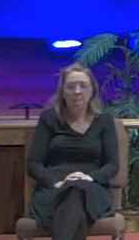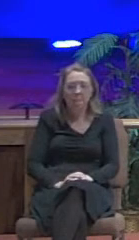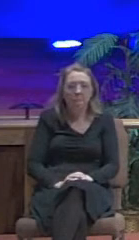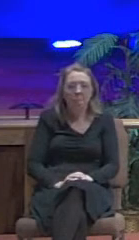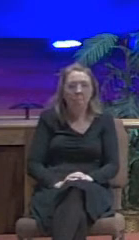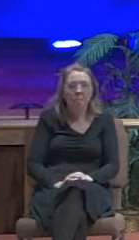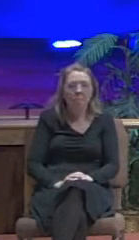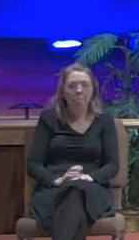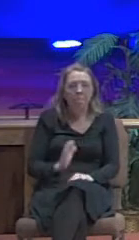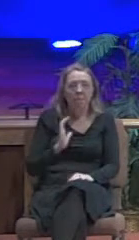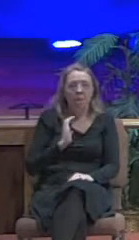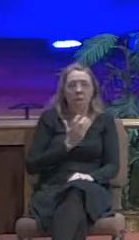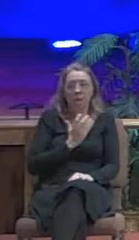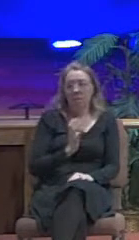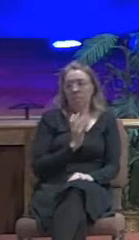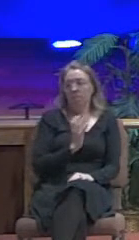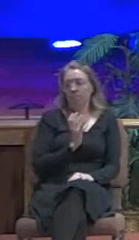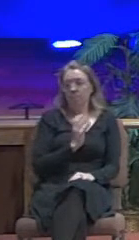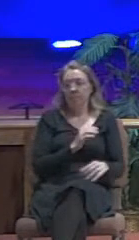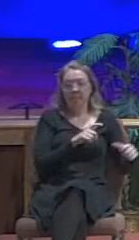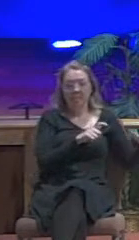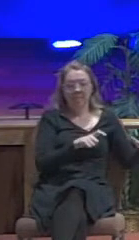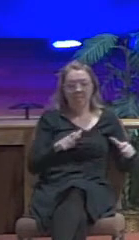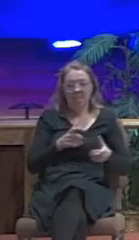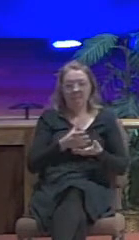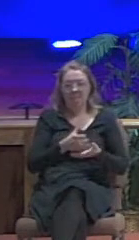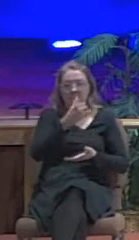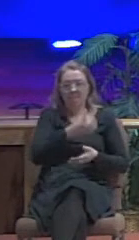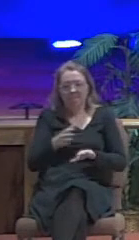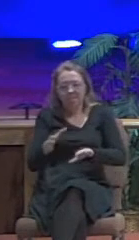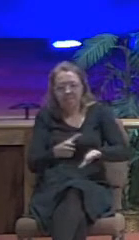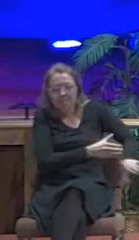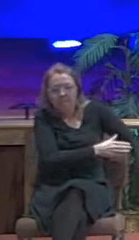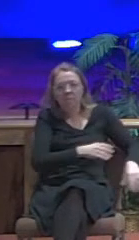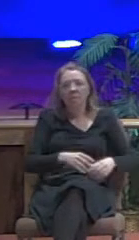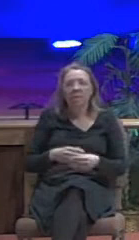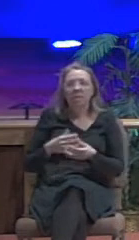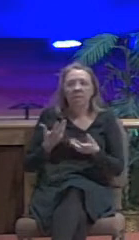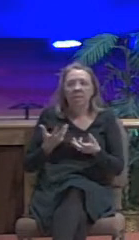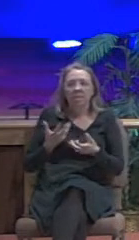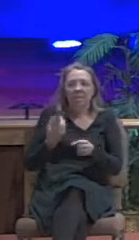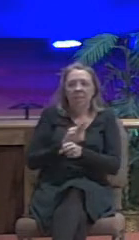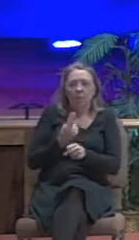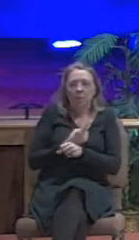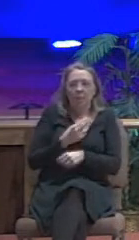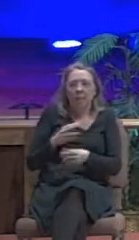paper plates so that we don't have to do dishes, then that's what we need to do.